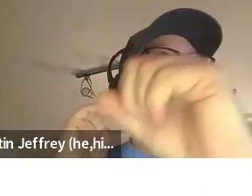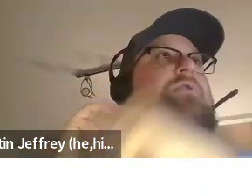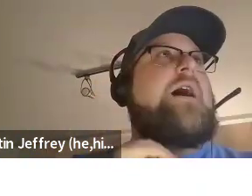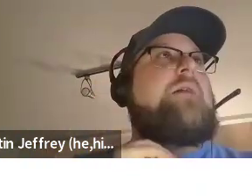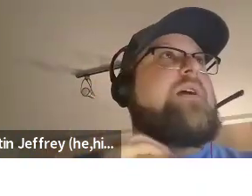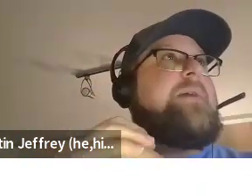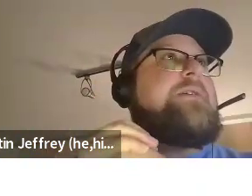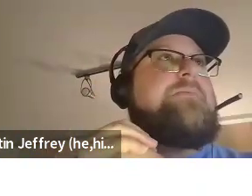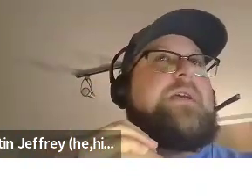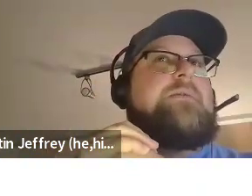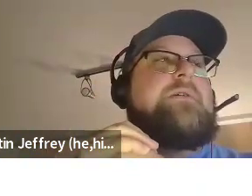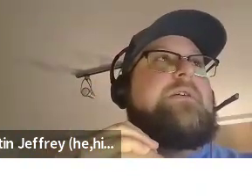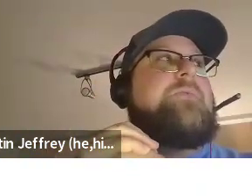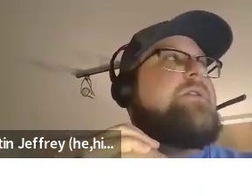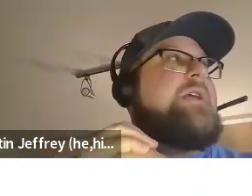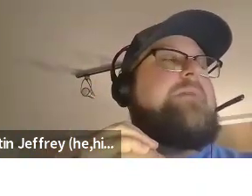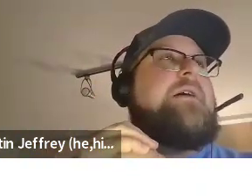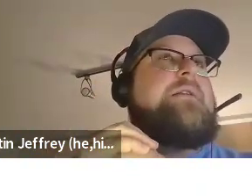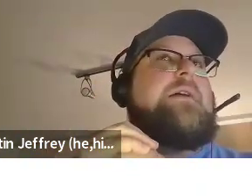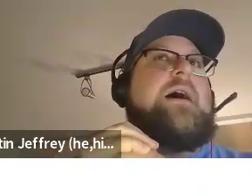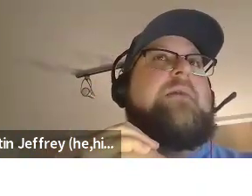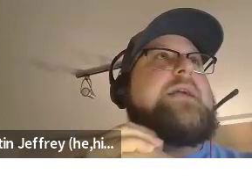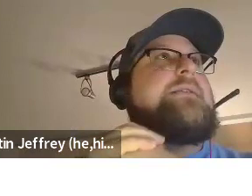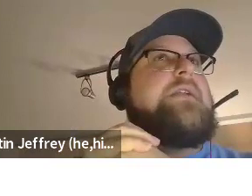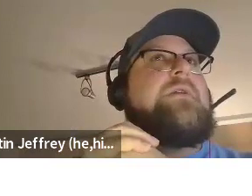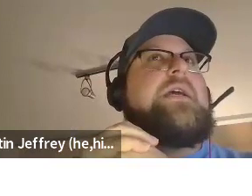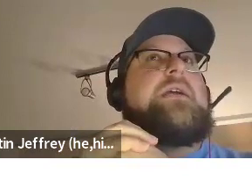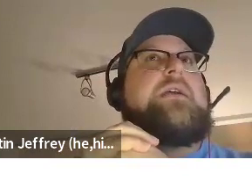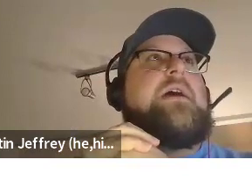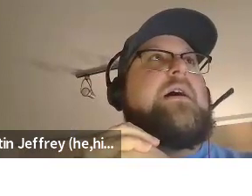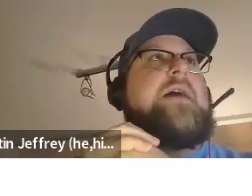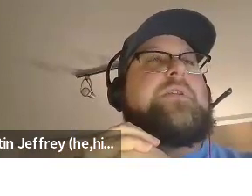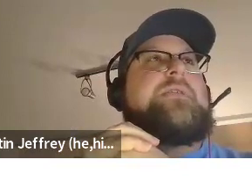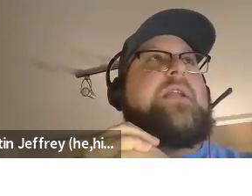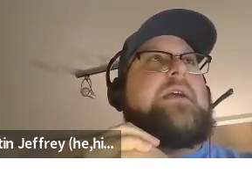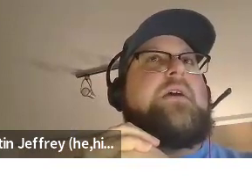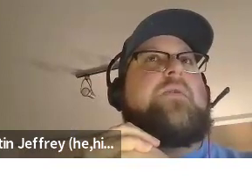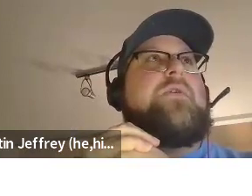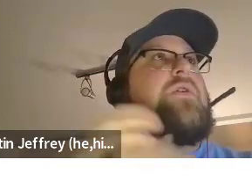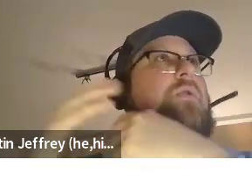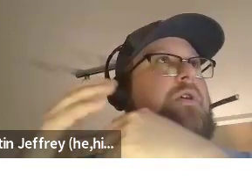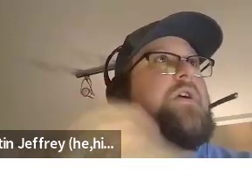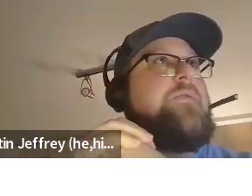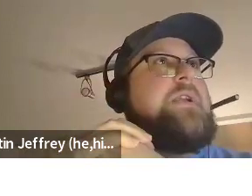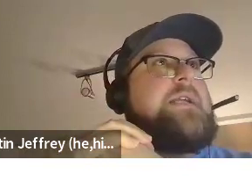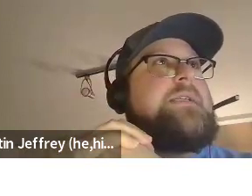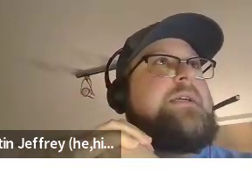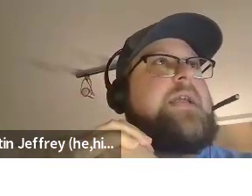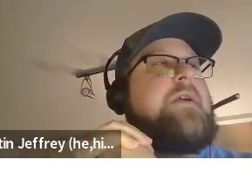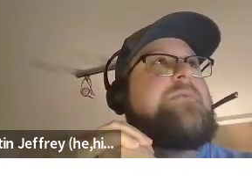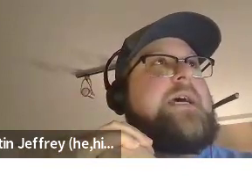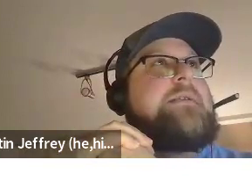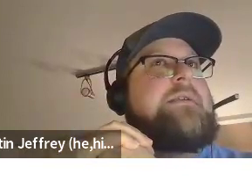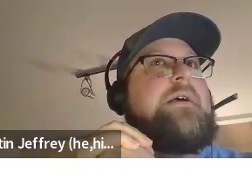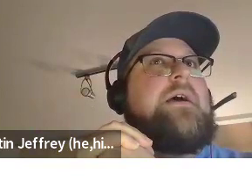could direct message me with your email, I could send you a link after this meeting where you can order